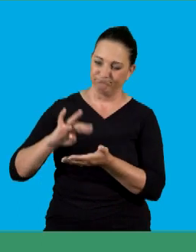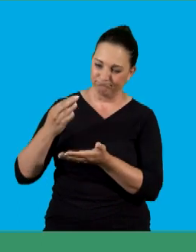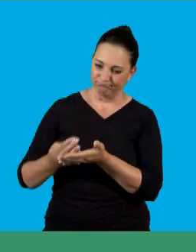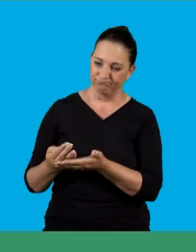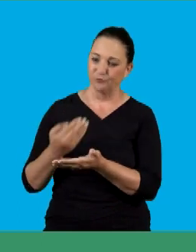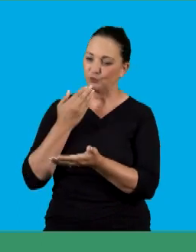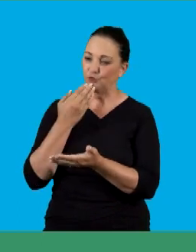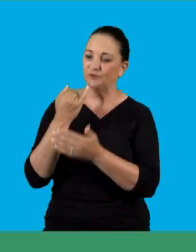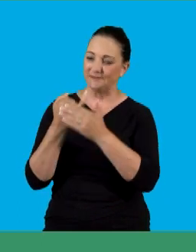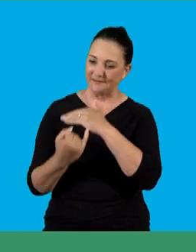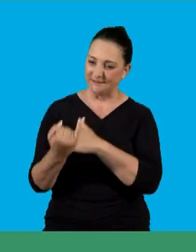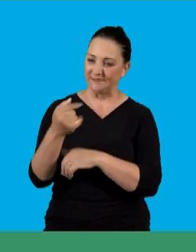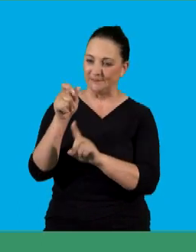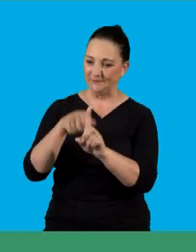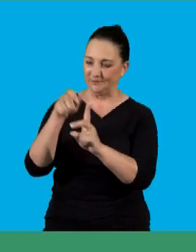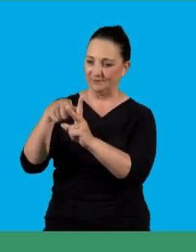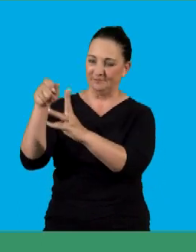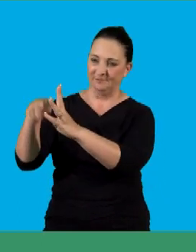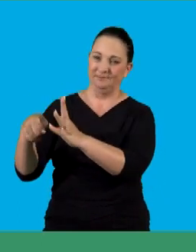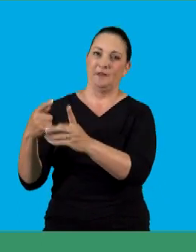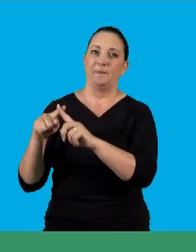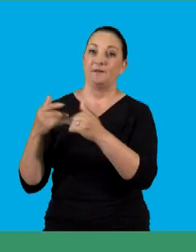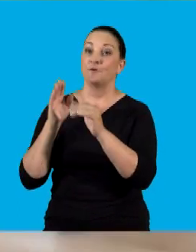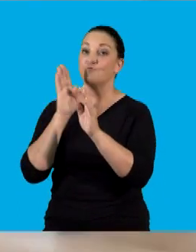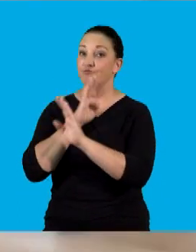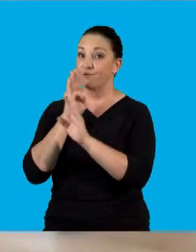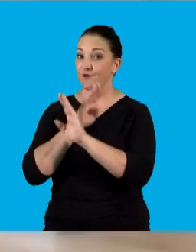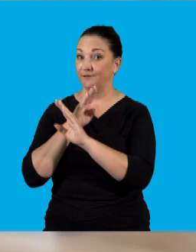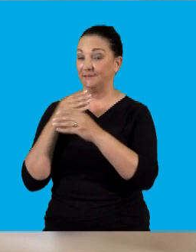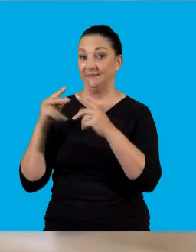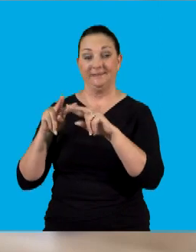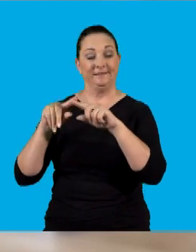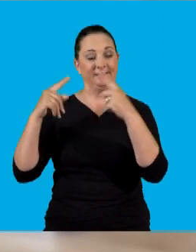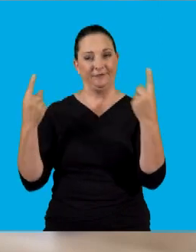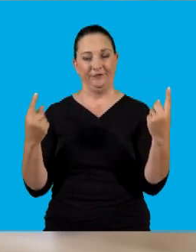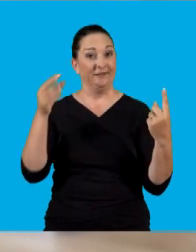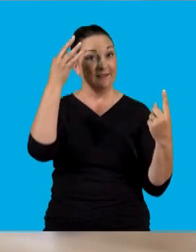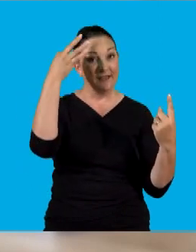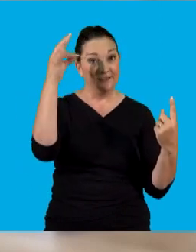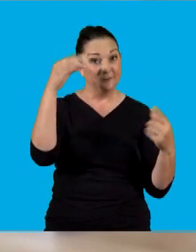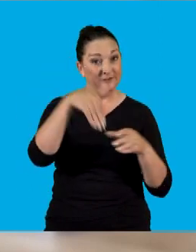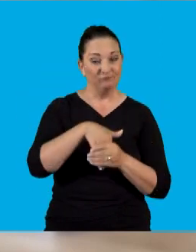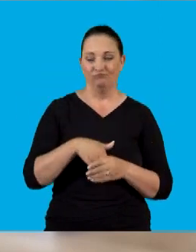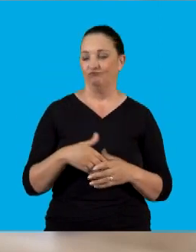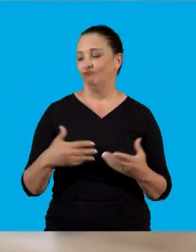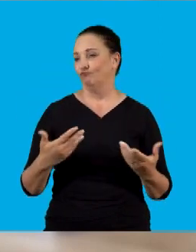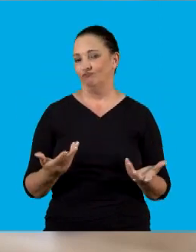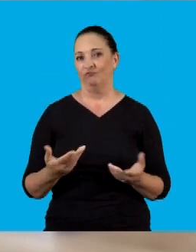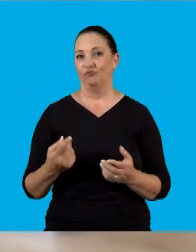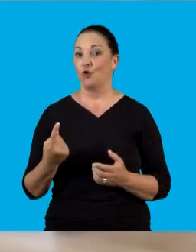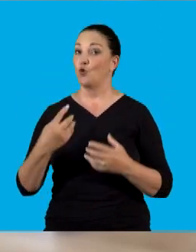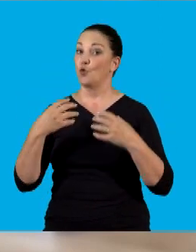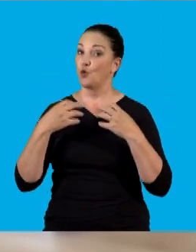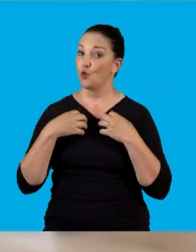and run by private individuals. So in the private sector, it's different. Now the government is not involved, but